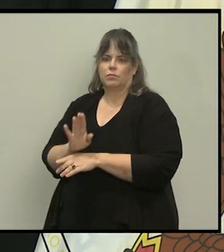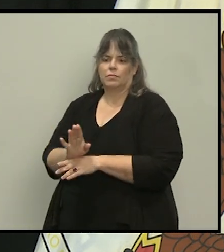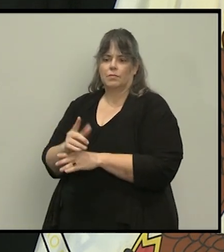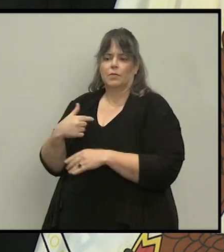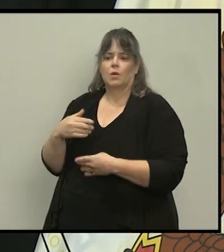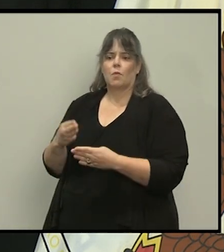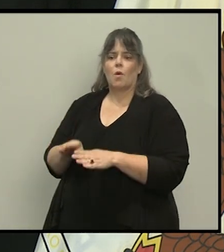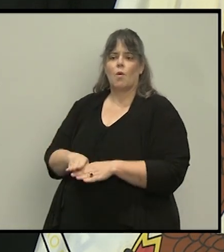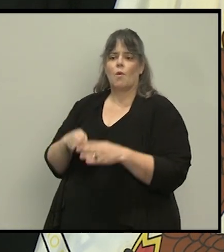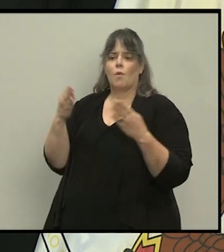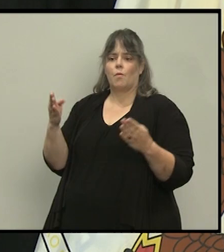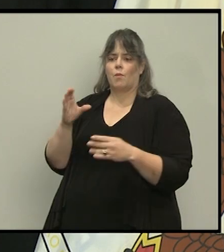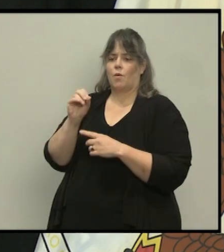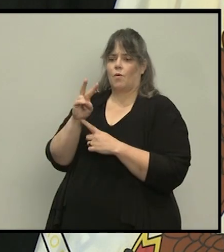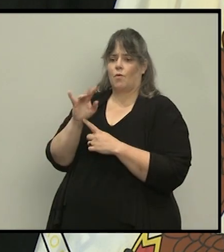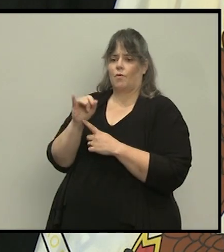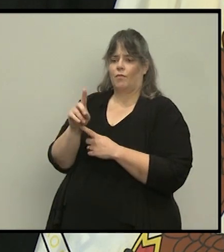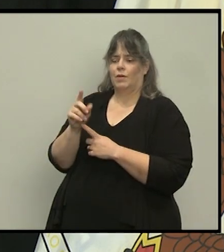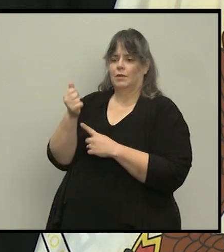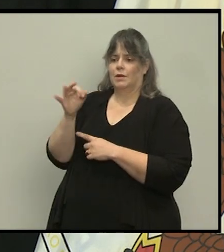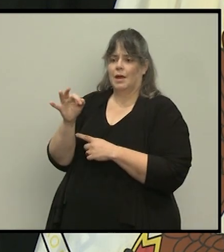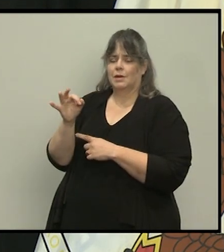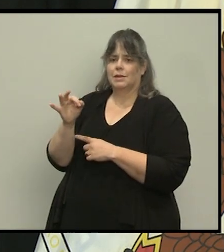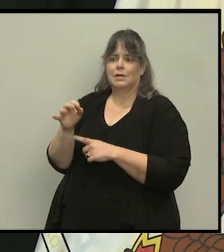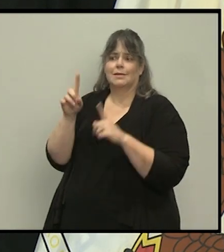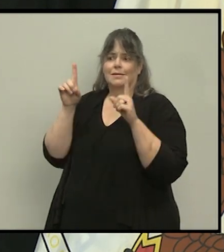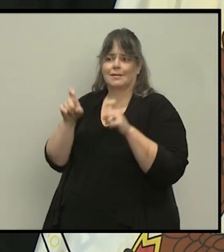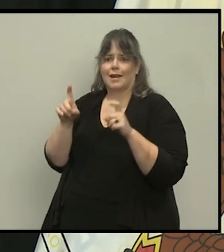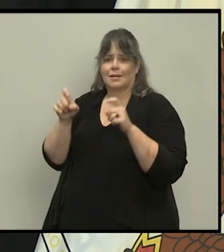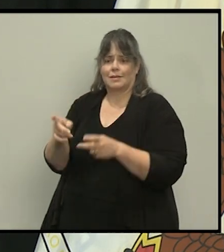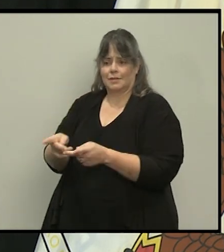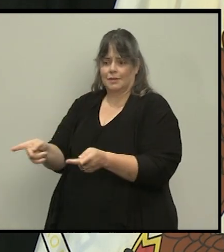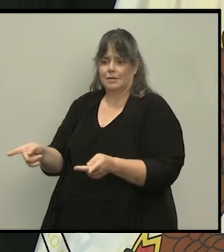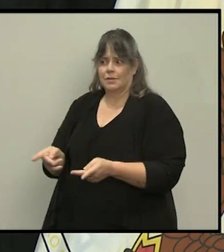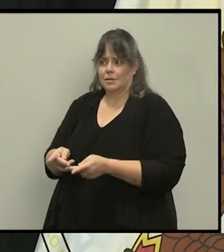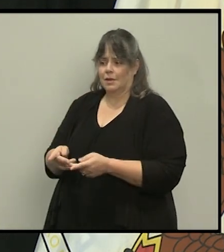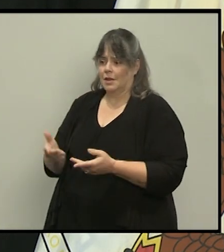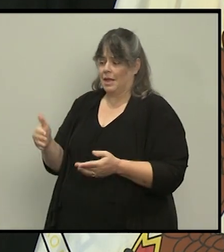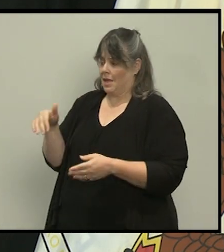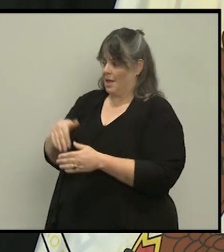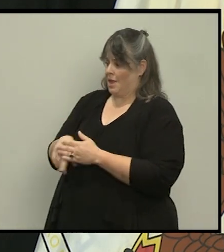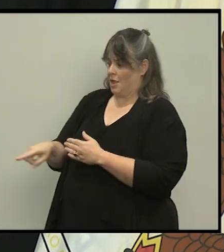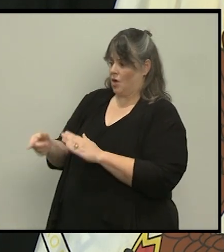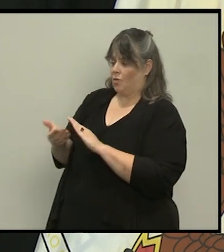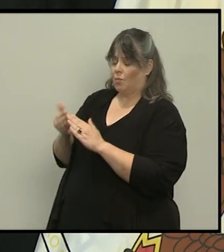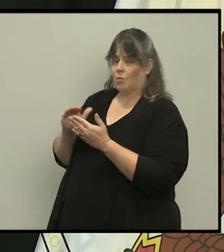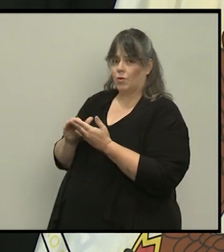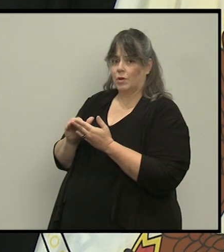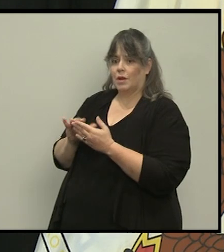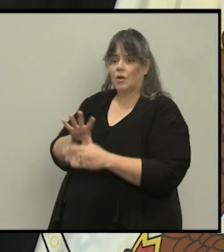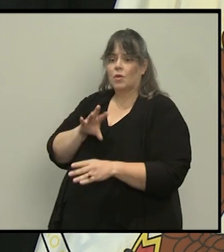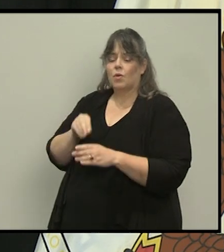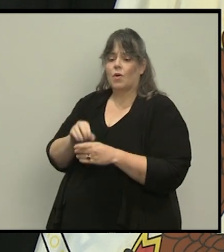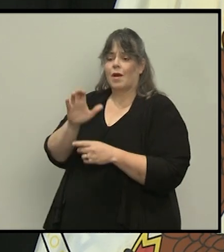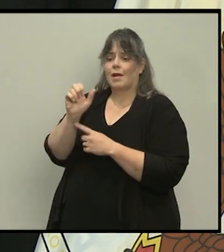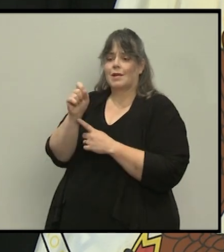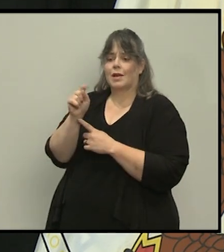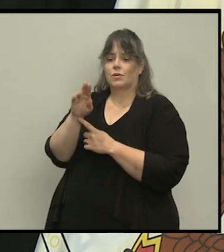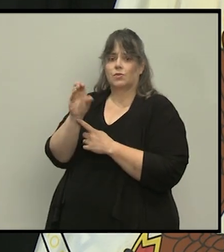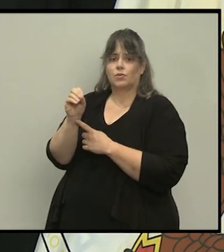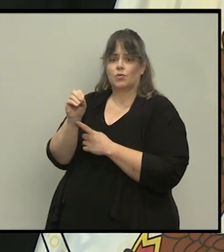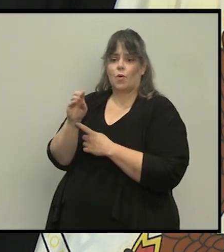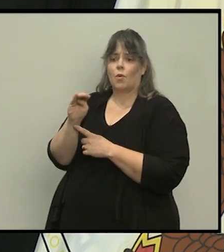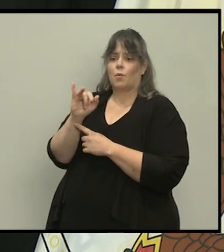opened COVID-19 symptom screening and testing sites in the community including at the Castro Mission Health